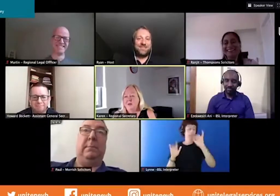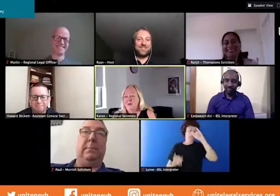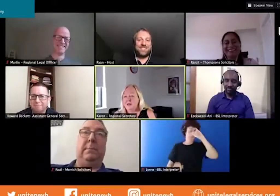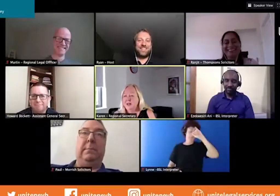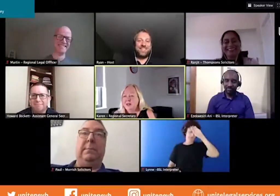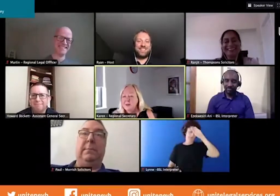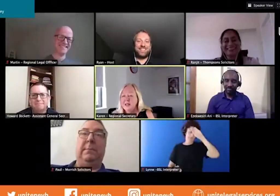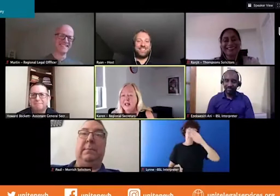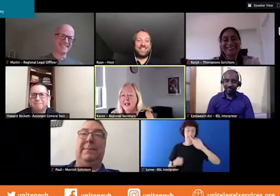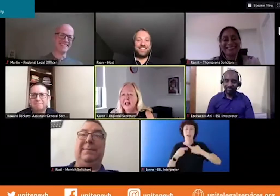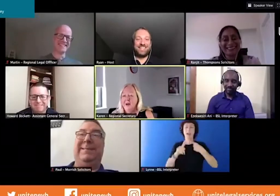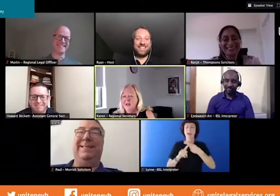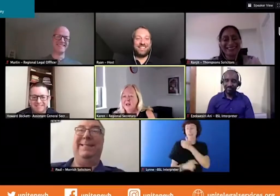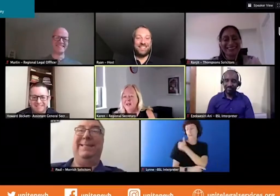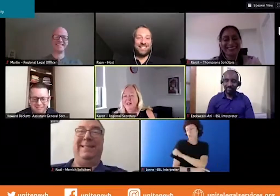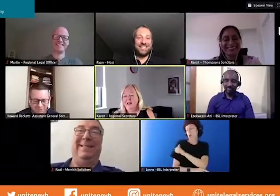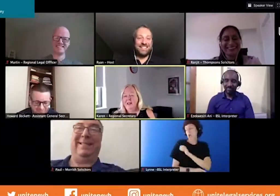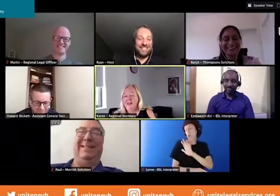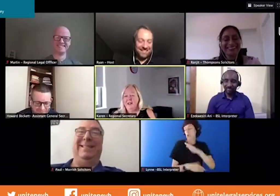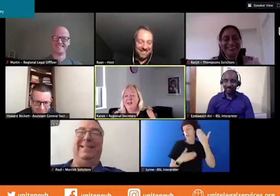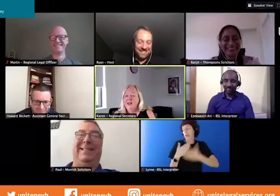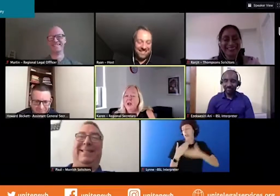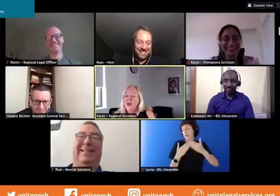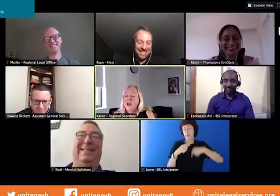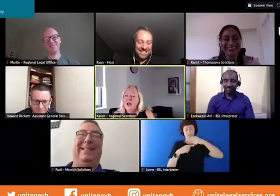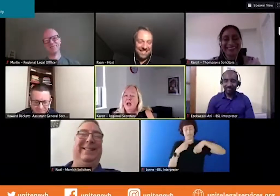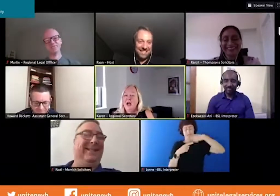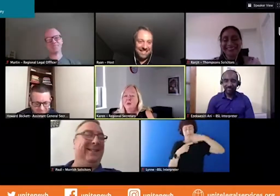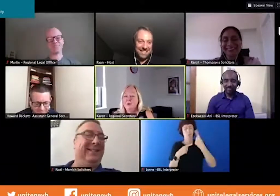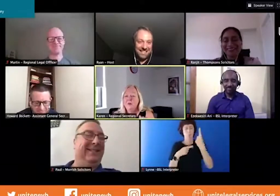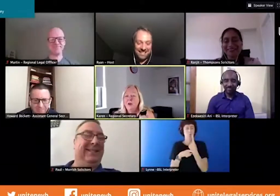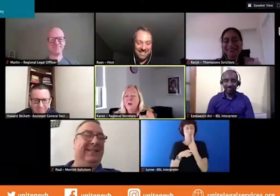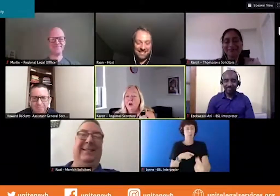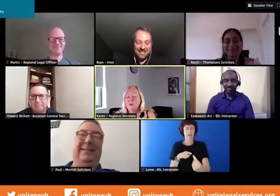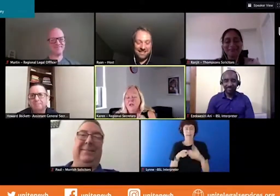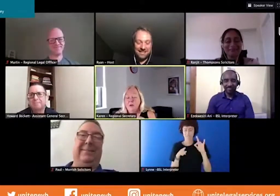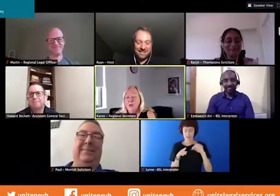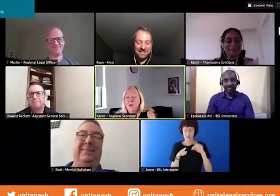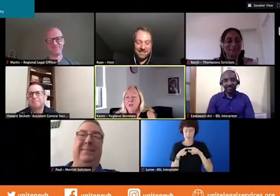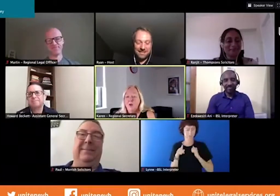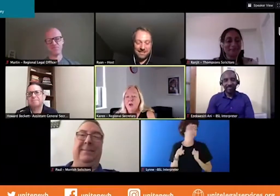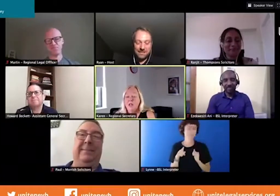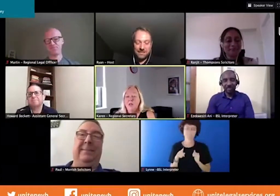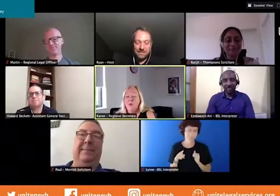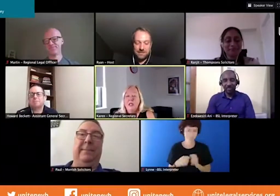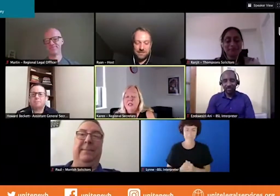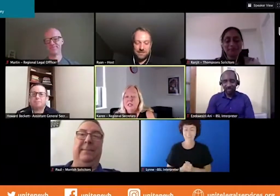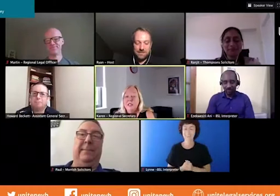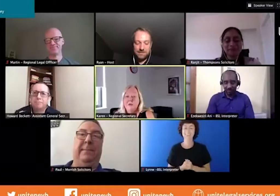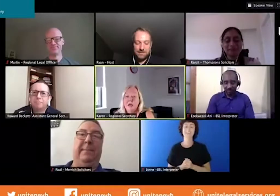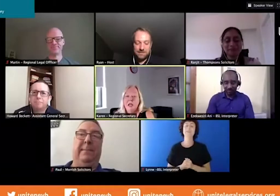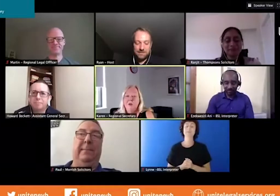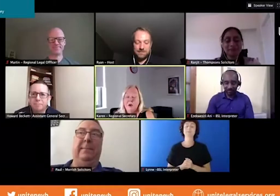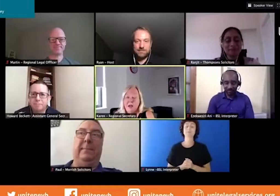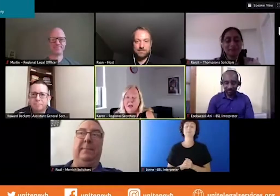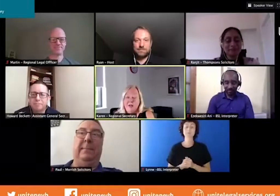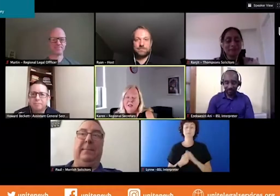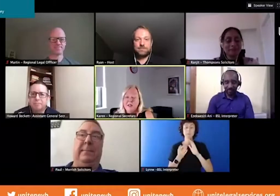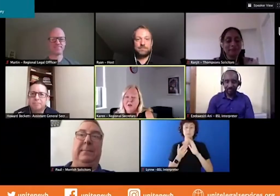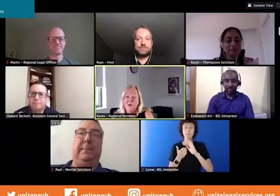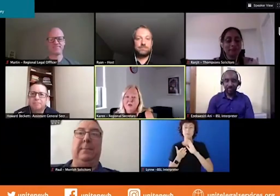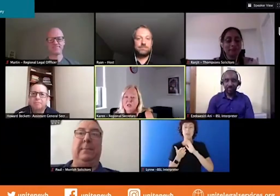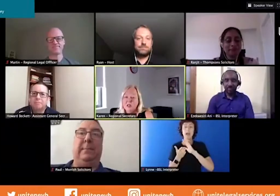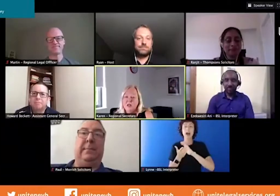now, you'd never have that. Howard, before I come to you, because there's one thing that really sticks in me, and we've had this discussion with the TUC and